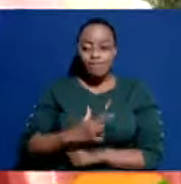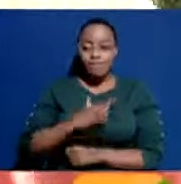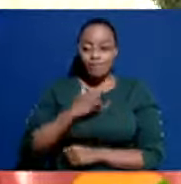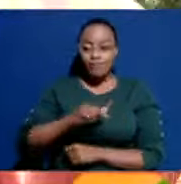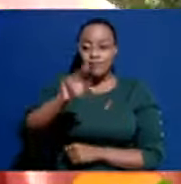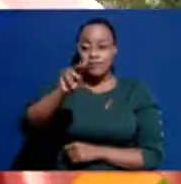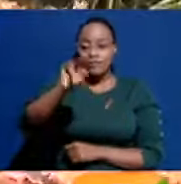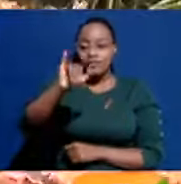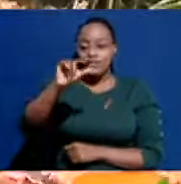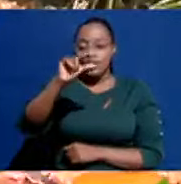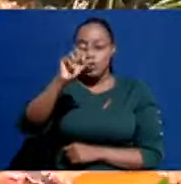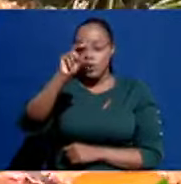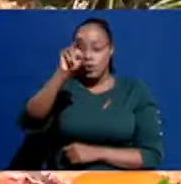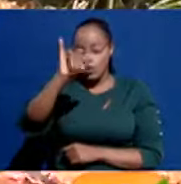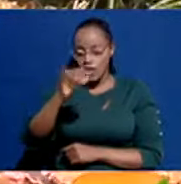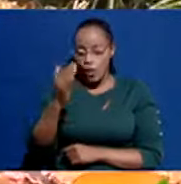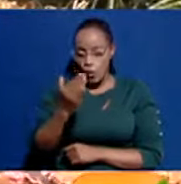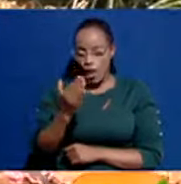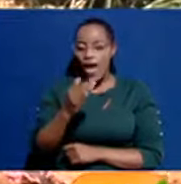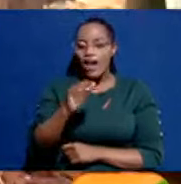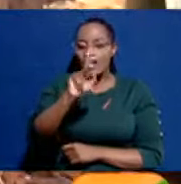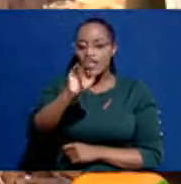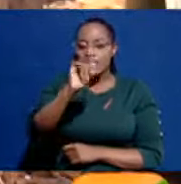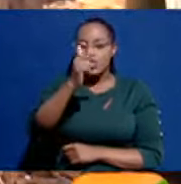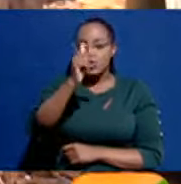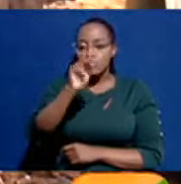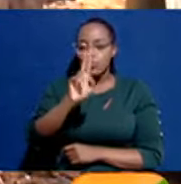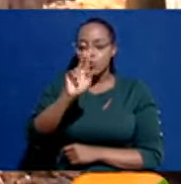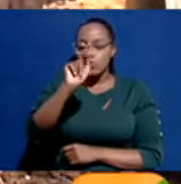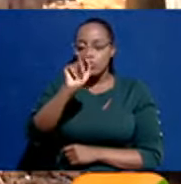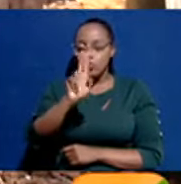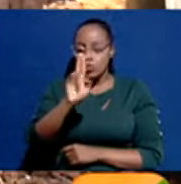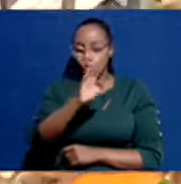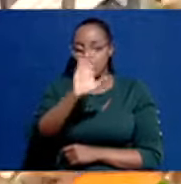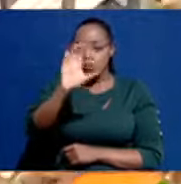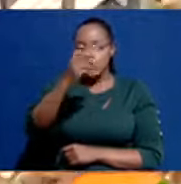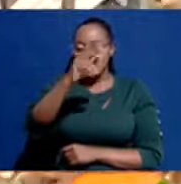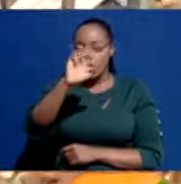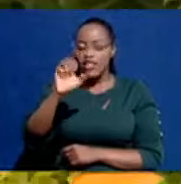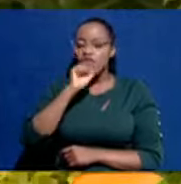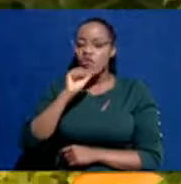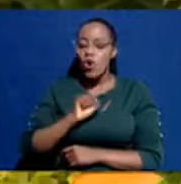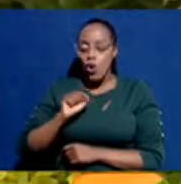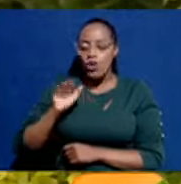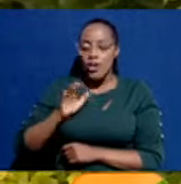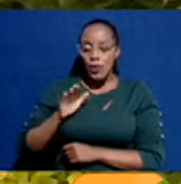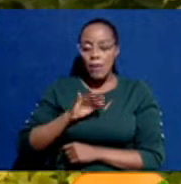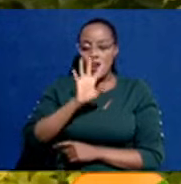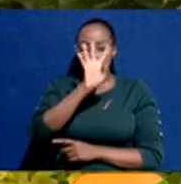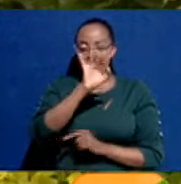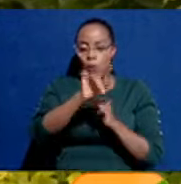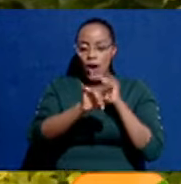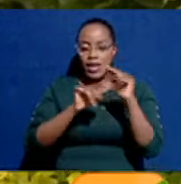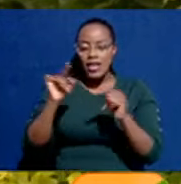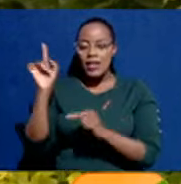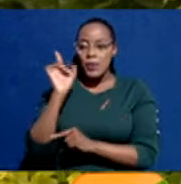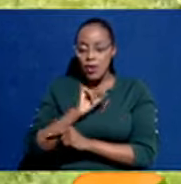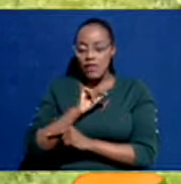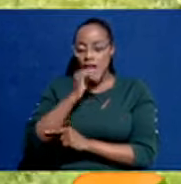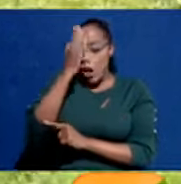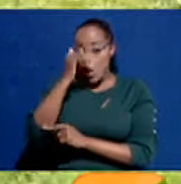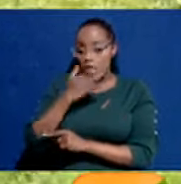Nyagonyi village in Marani, Kitutu Chache North. This is where four elderly women were lynched in broad daylight on suspicion of